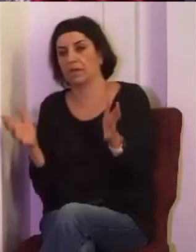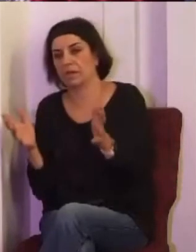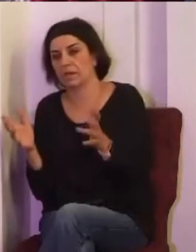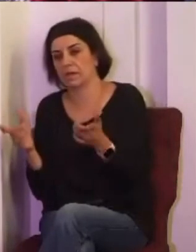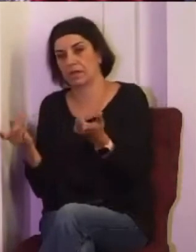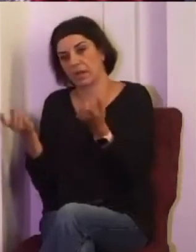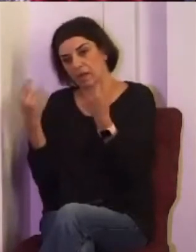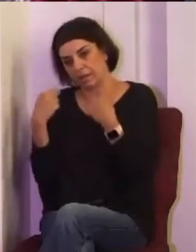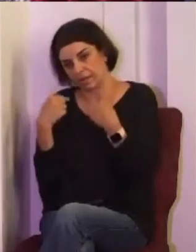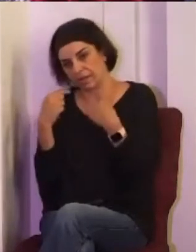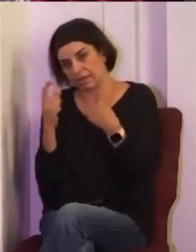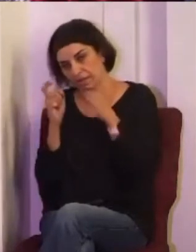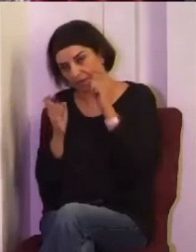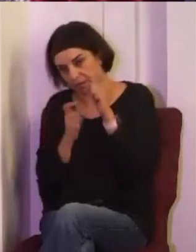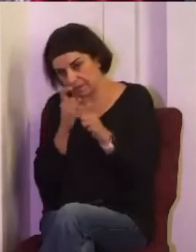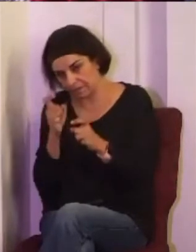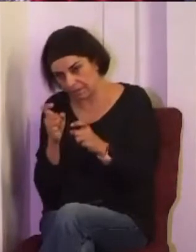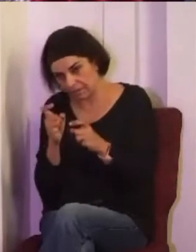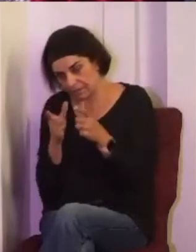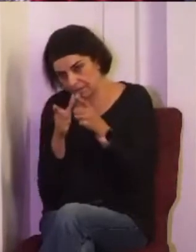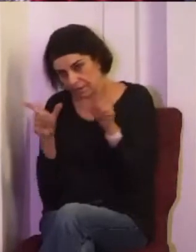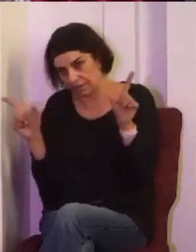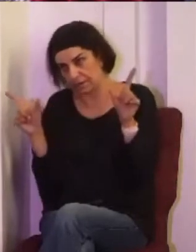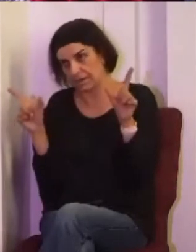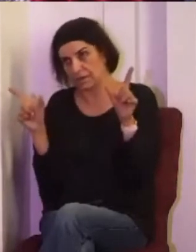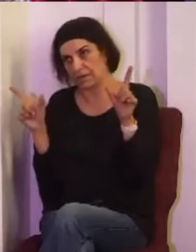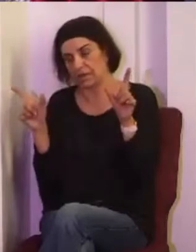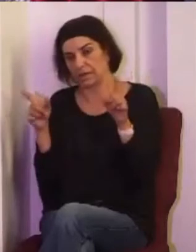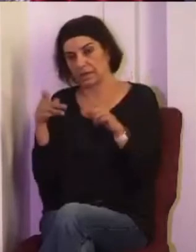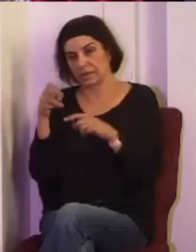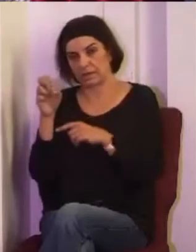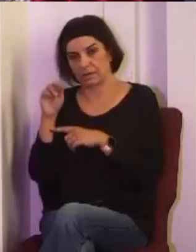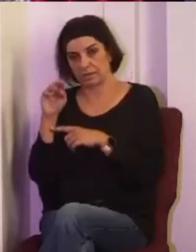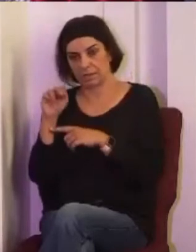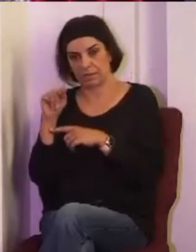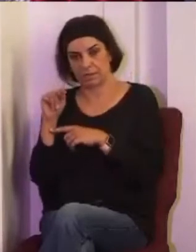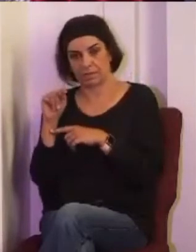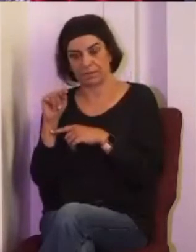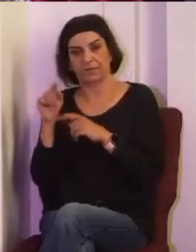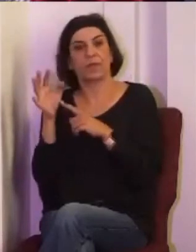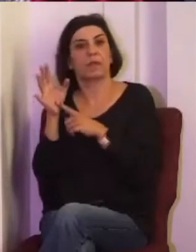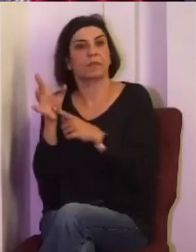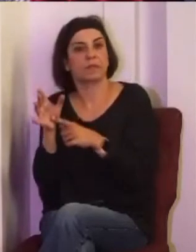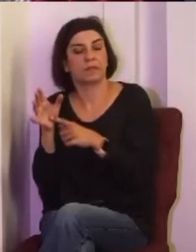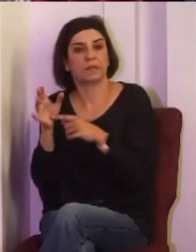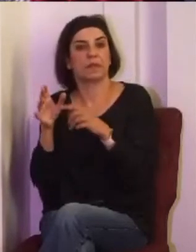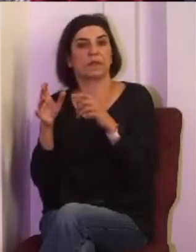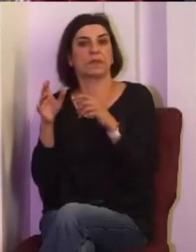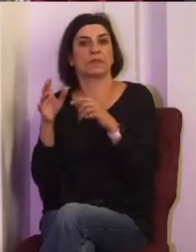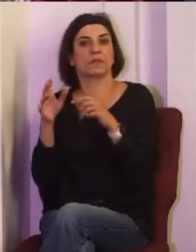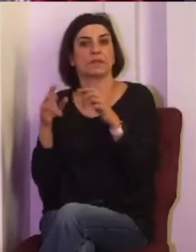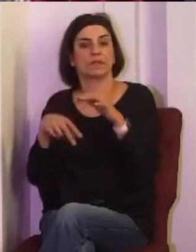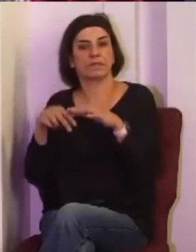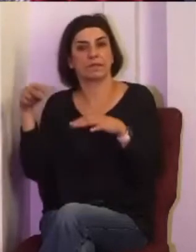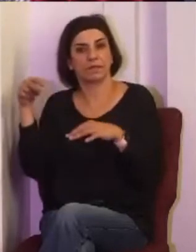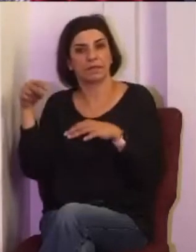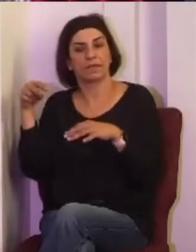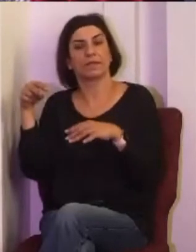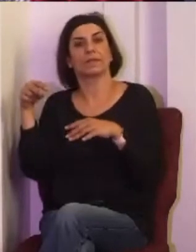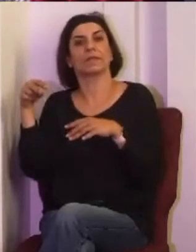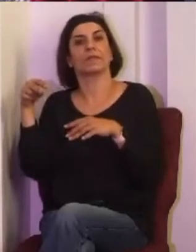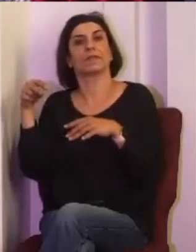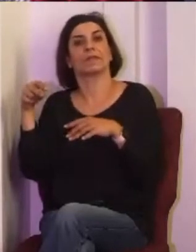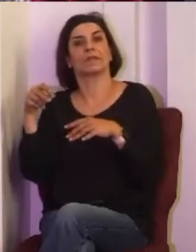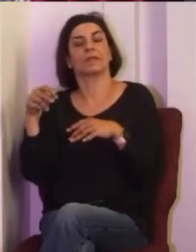you liberty. I preached that 2 weeks ago on Pentecost Sunday. Open the liberty, the